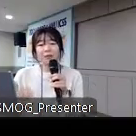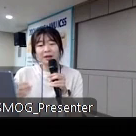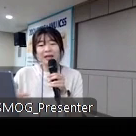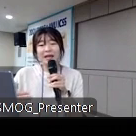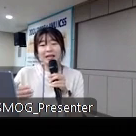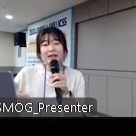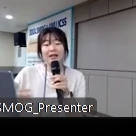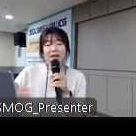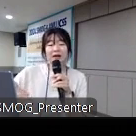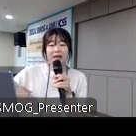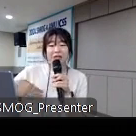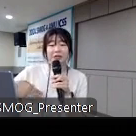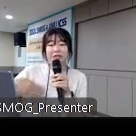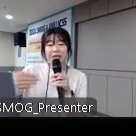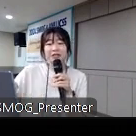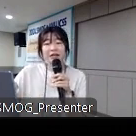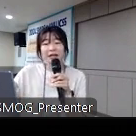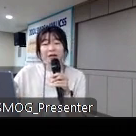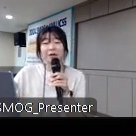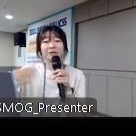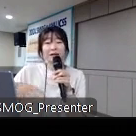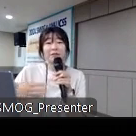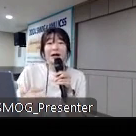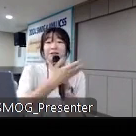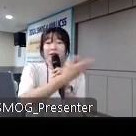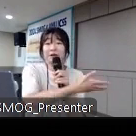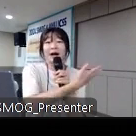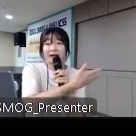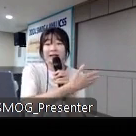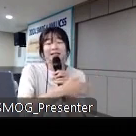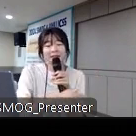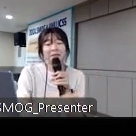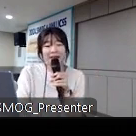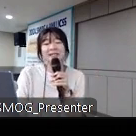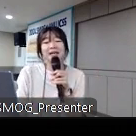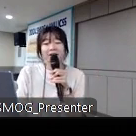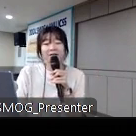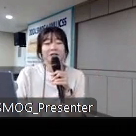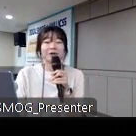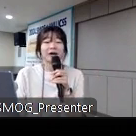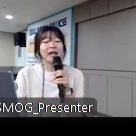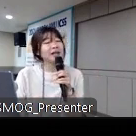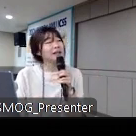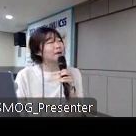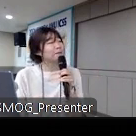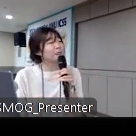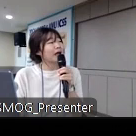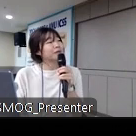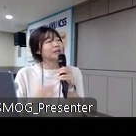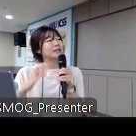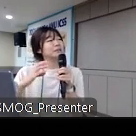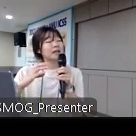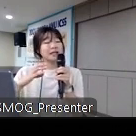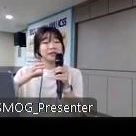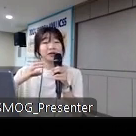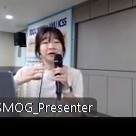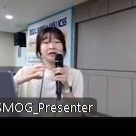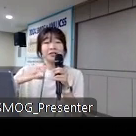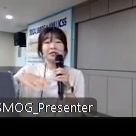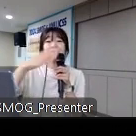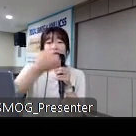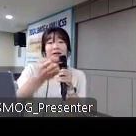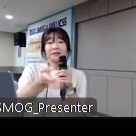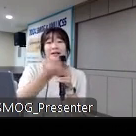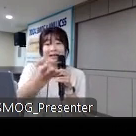and what do they need in their initial search in order for them to actually Exactly, rely on the system? exactly. Yes, for sure. And I don't think this would answer your